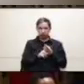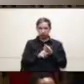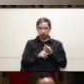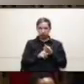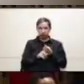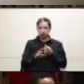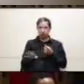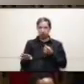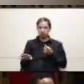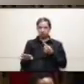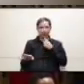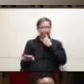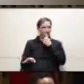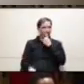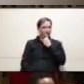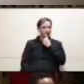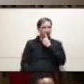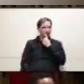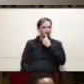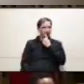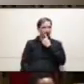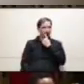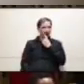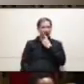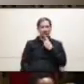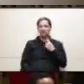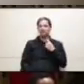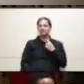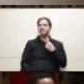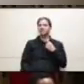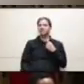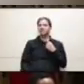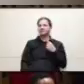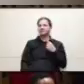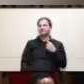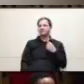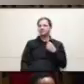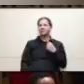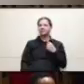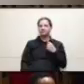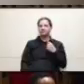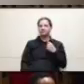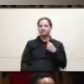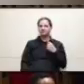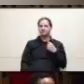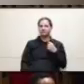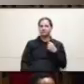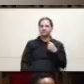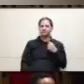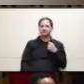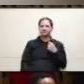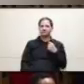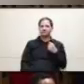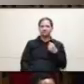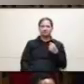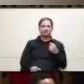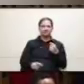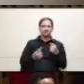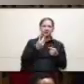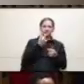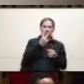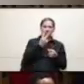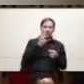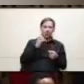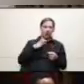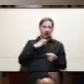There are councillors who later were appointed in the administration, and during